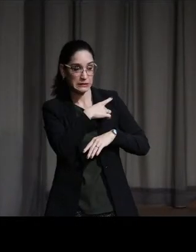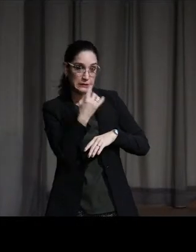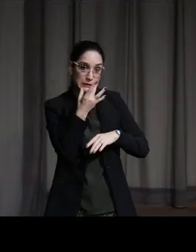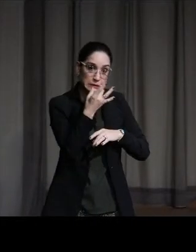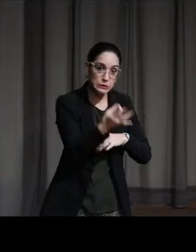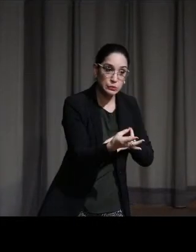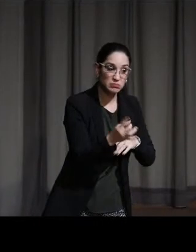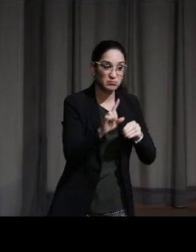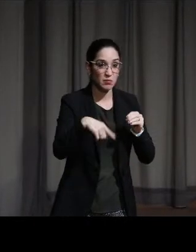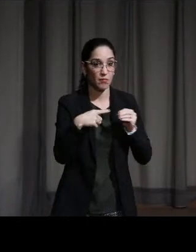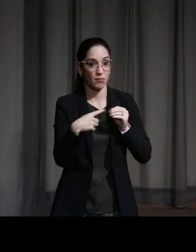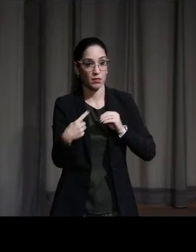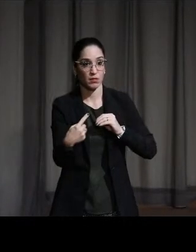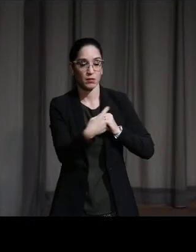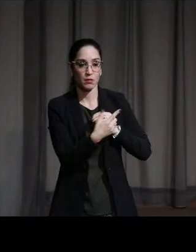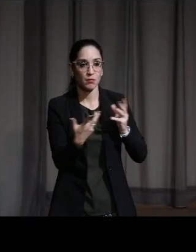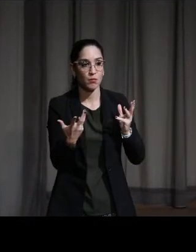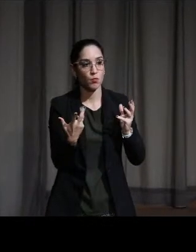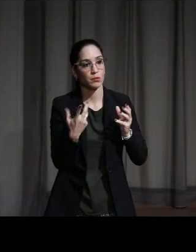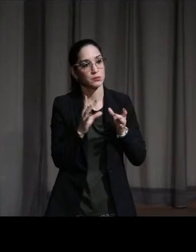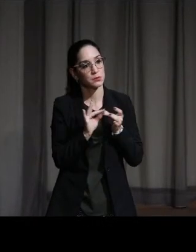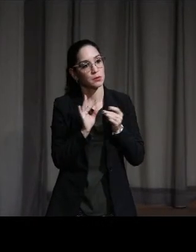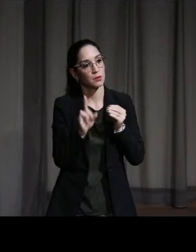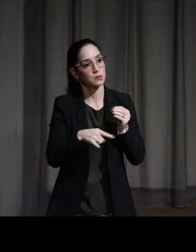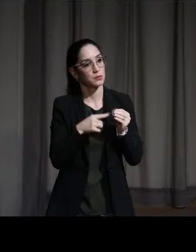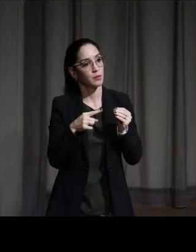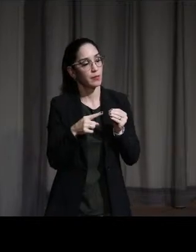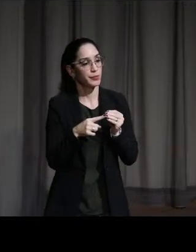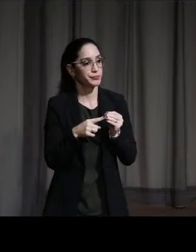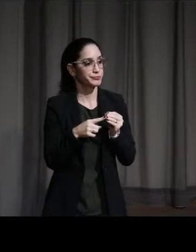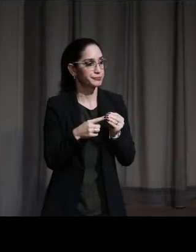is, ostensibly about